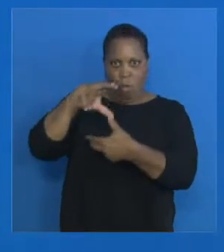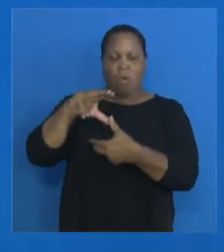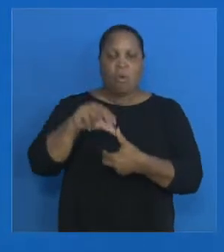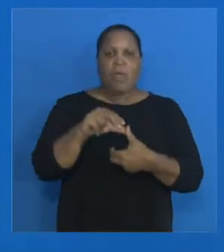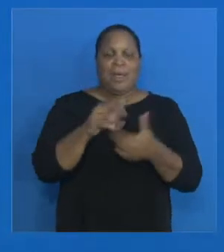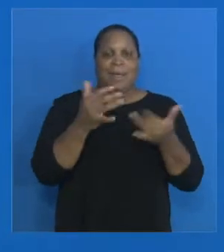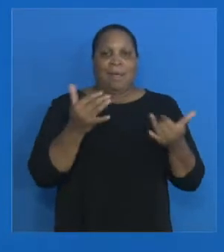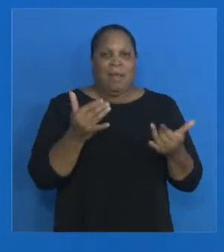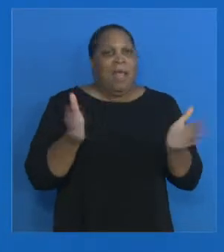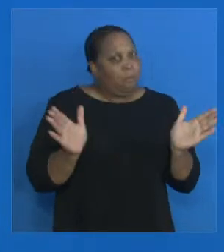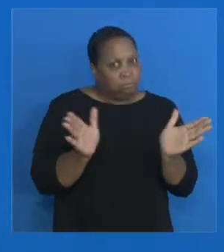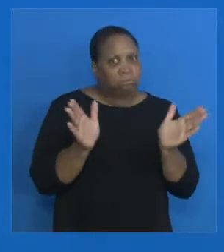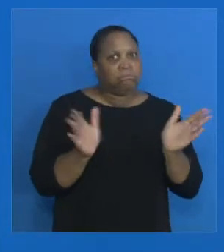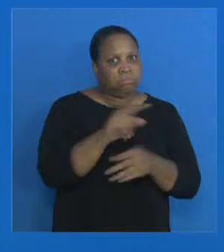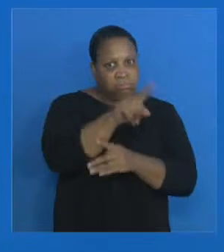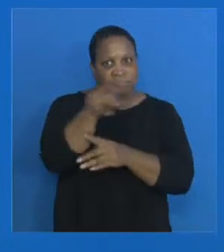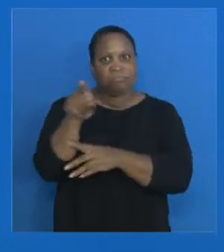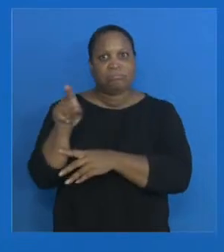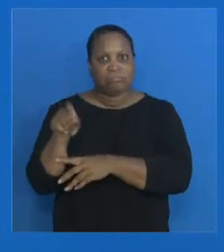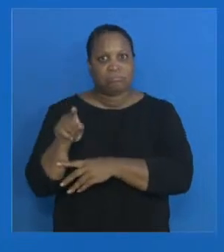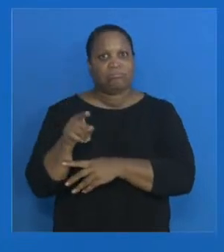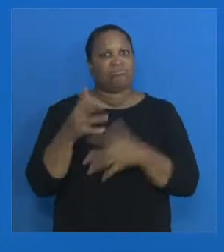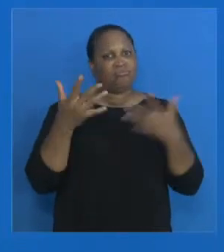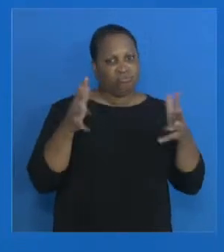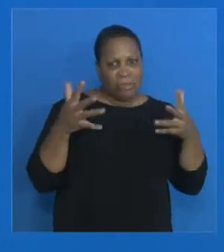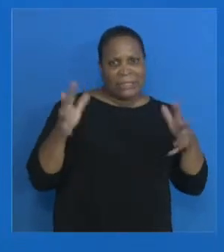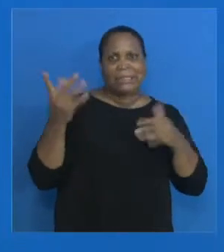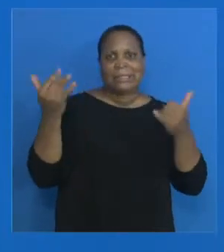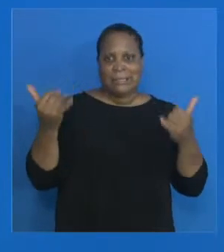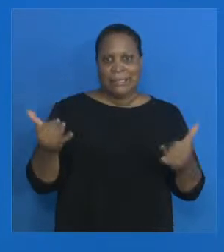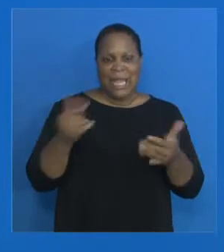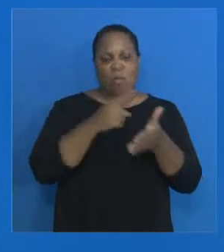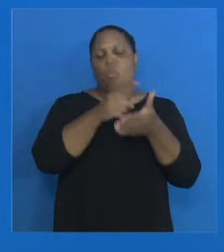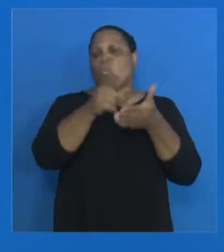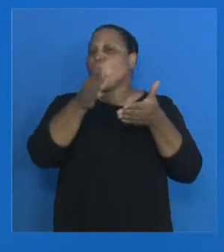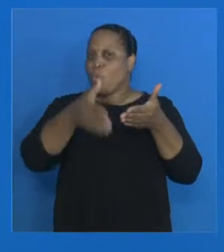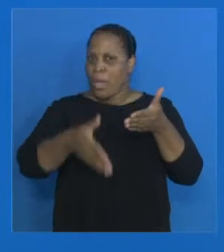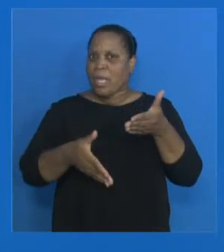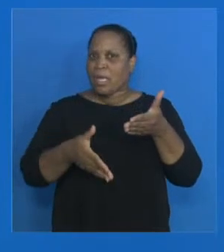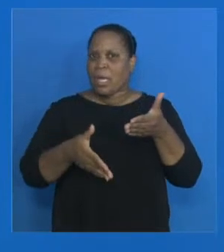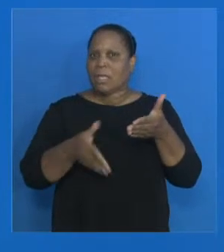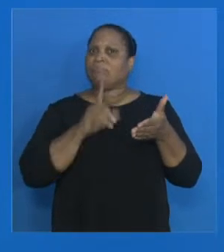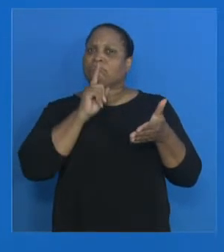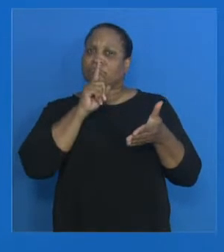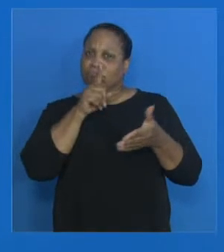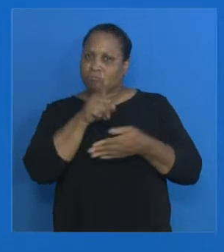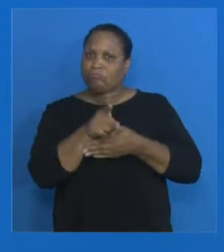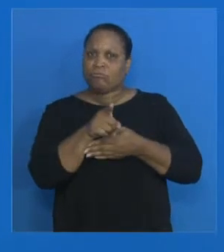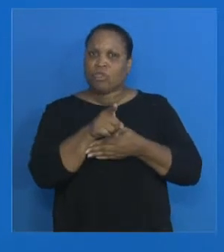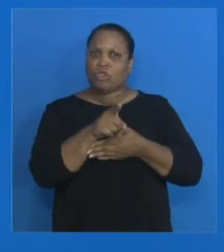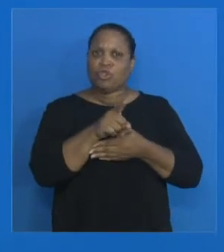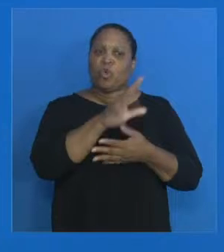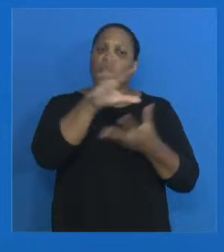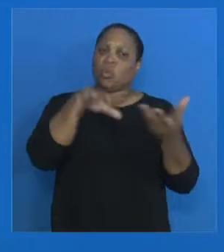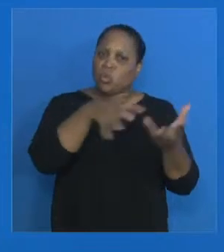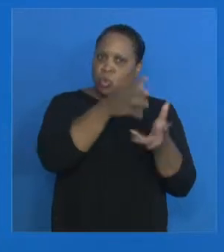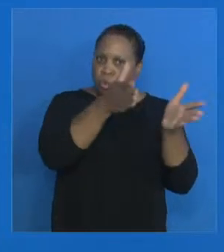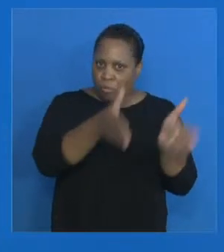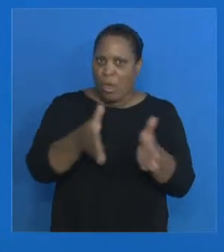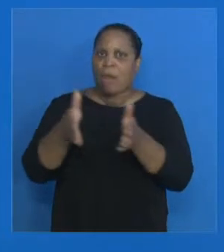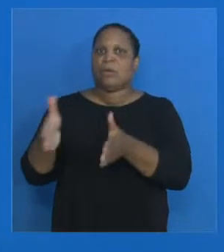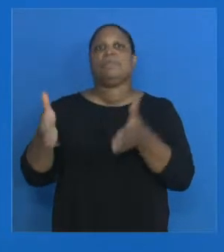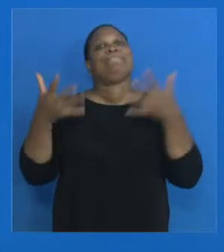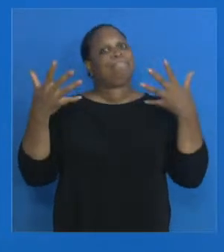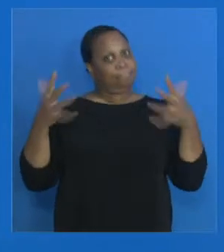I'm urging the public to take the remainder of today and the weekend to ensure that their storm preparations are